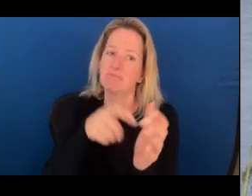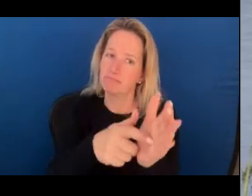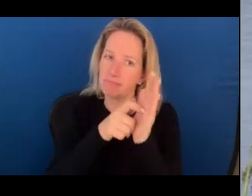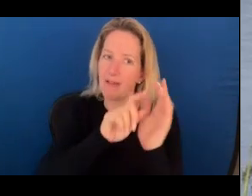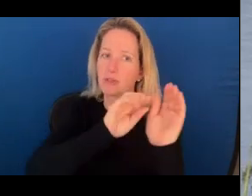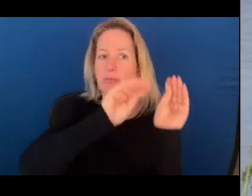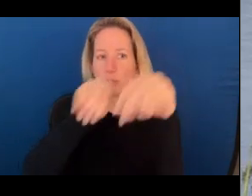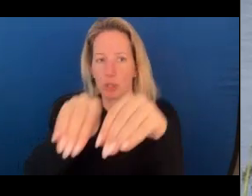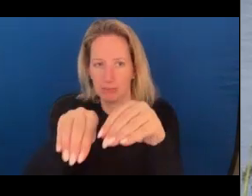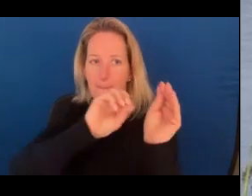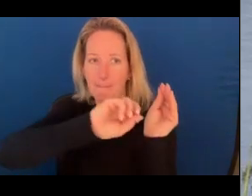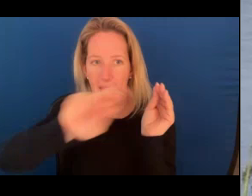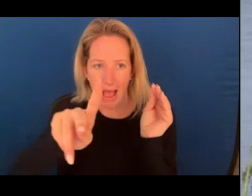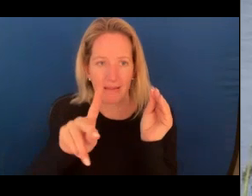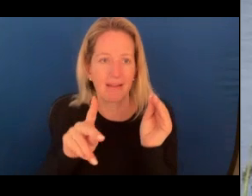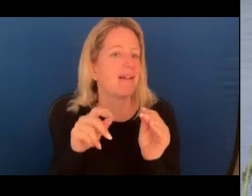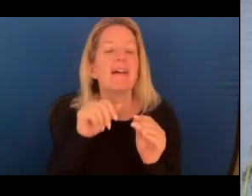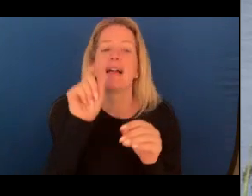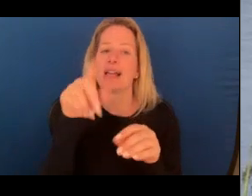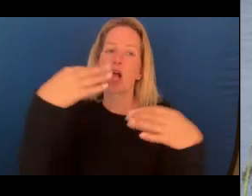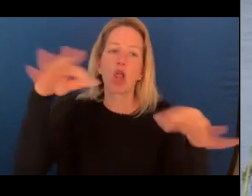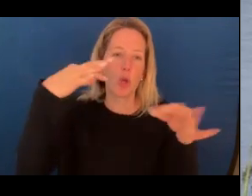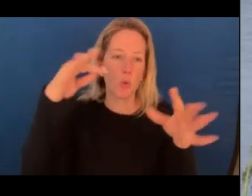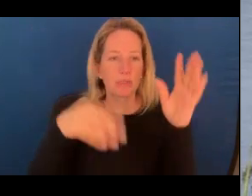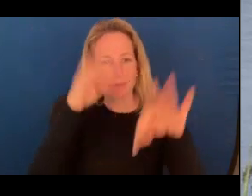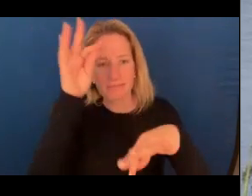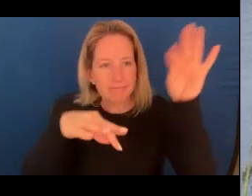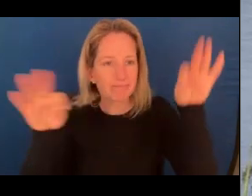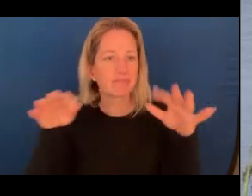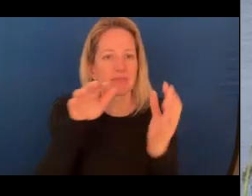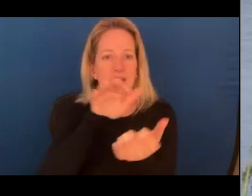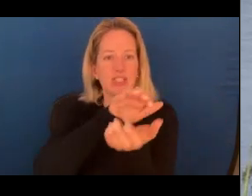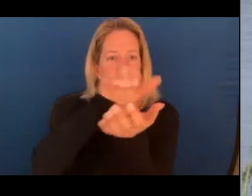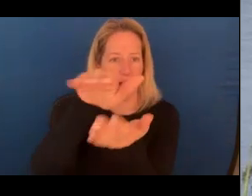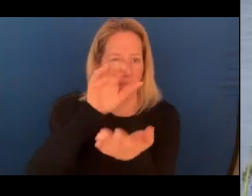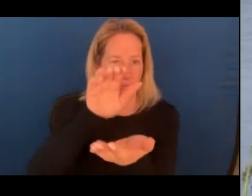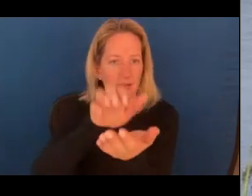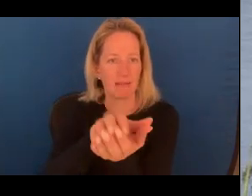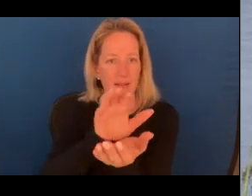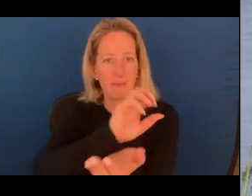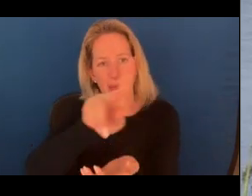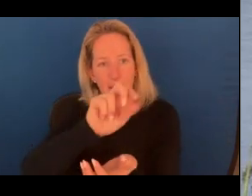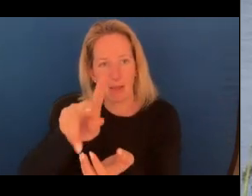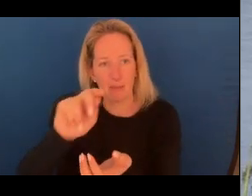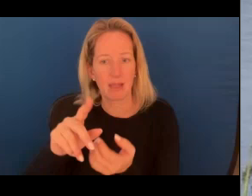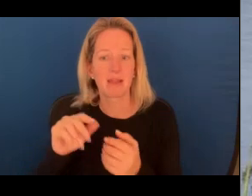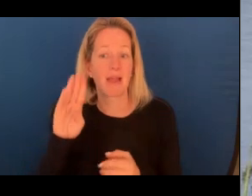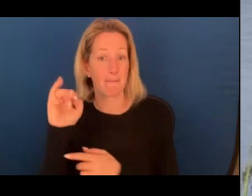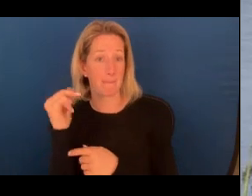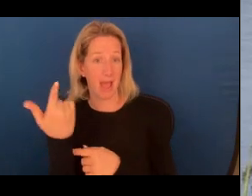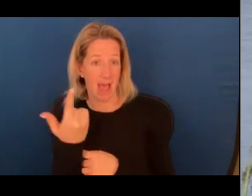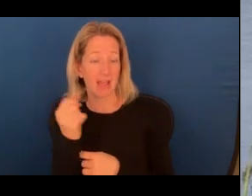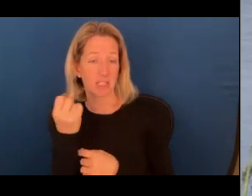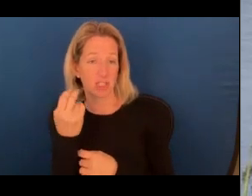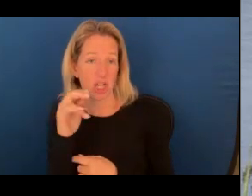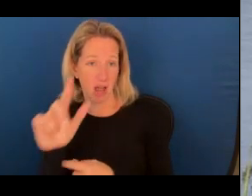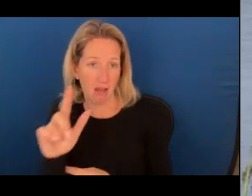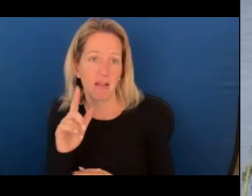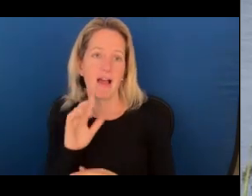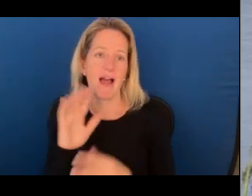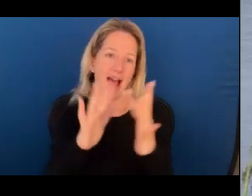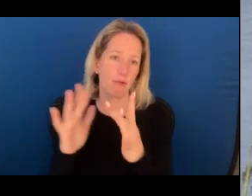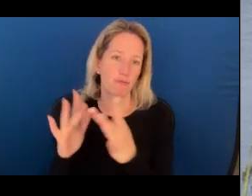it's loose shell. So any of the bag shell type of work would be done with there's an outreach and engagement